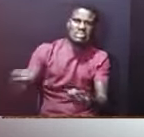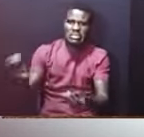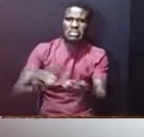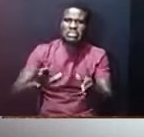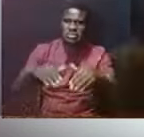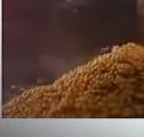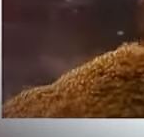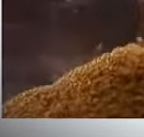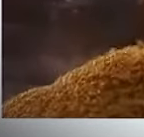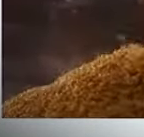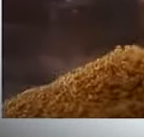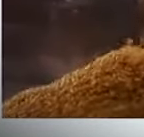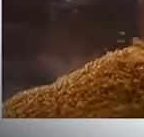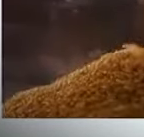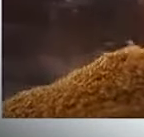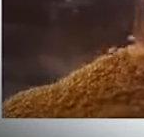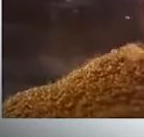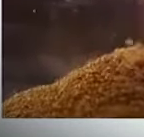more. So